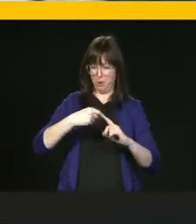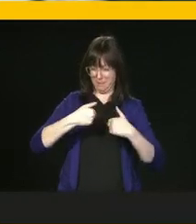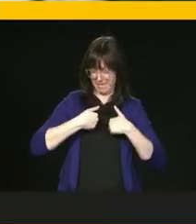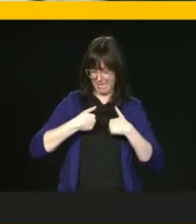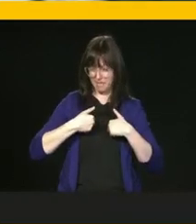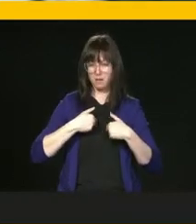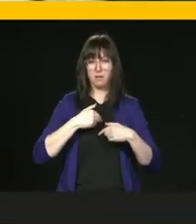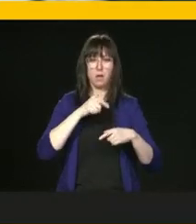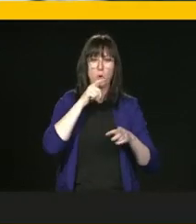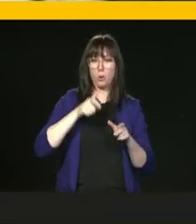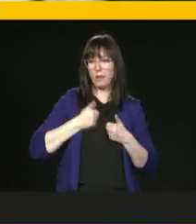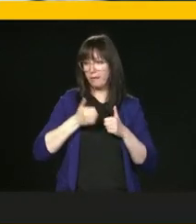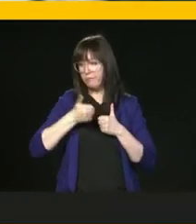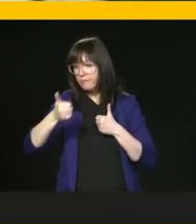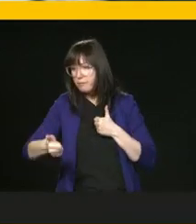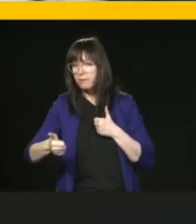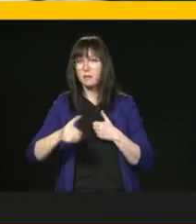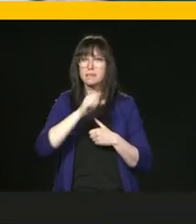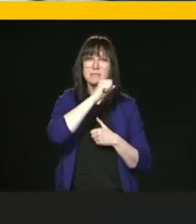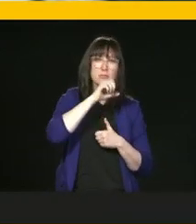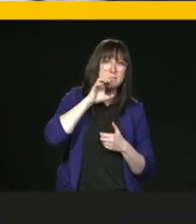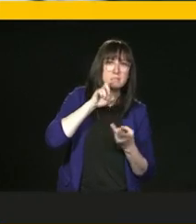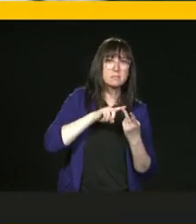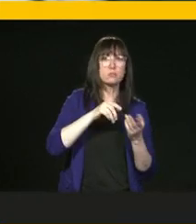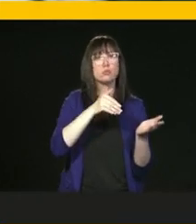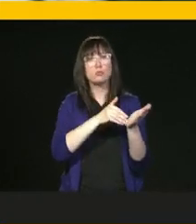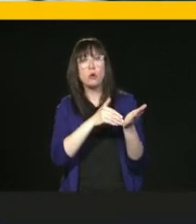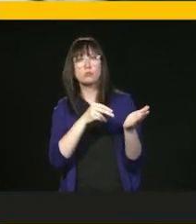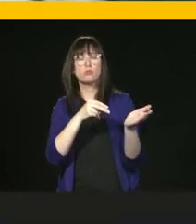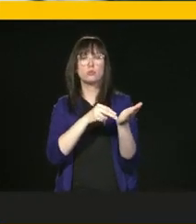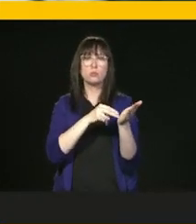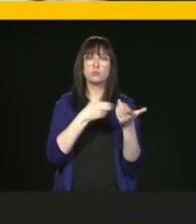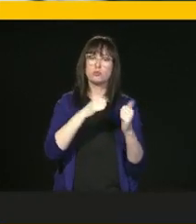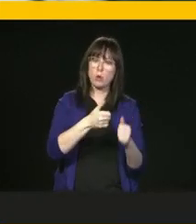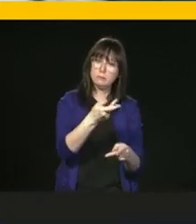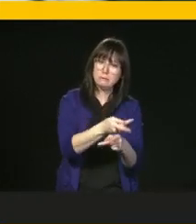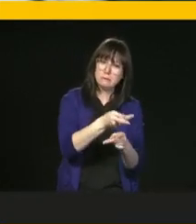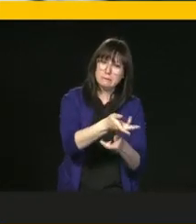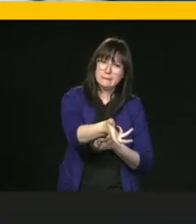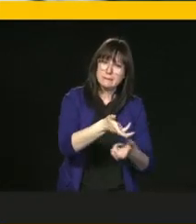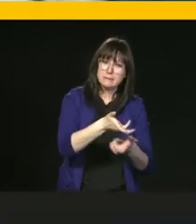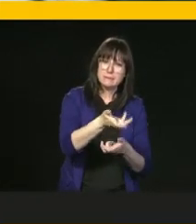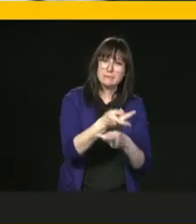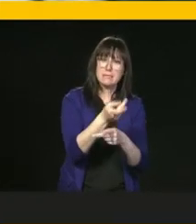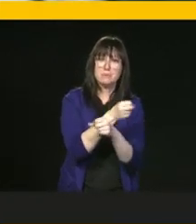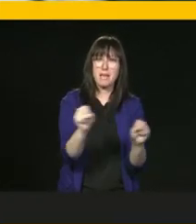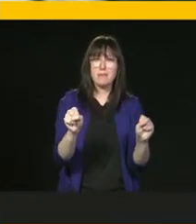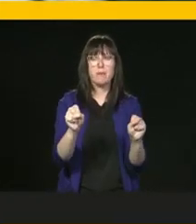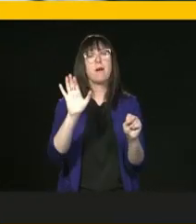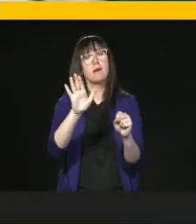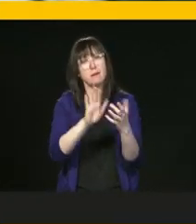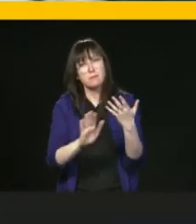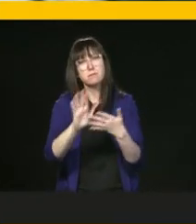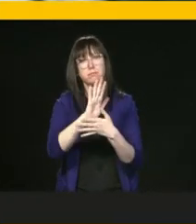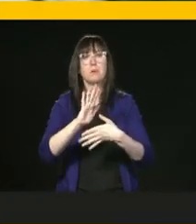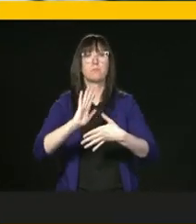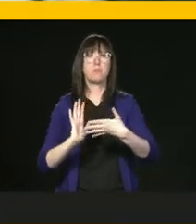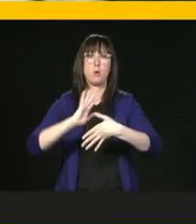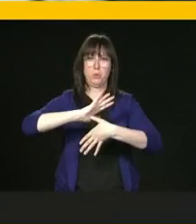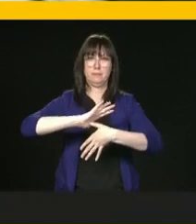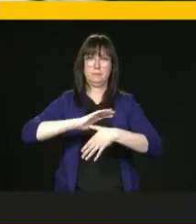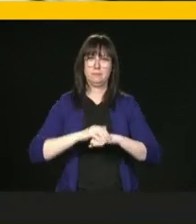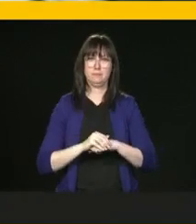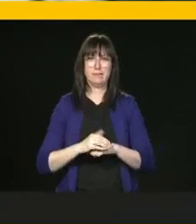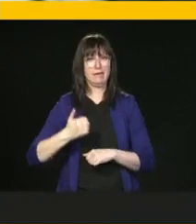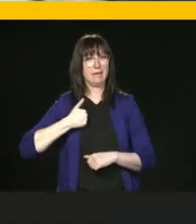vulnerable seniors. This is about health workers who are on the front lines trying to keep us all safe. Canadians can